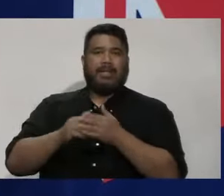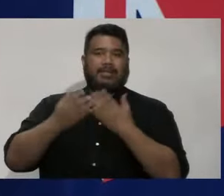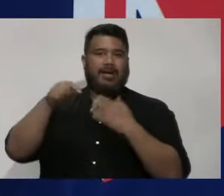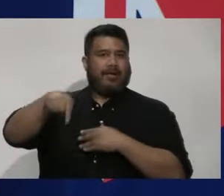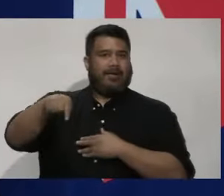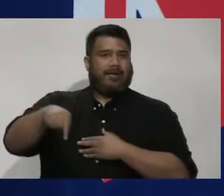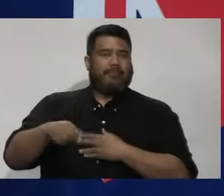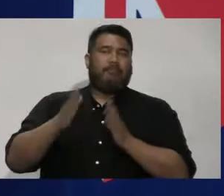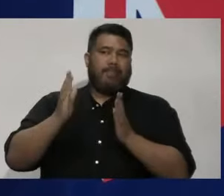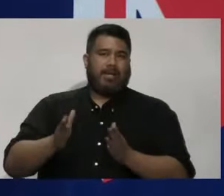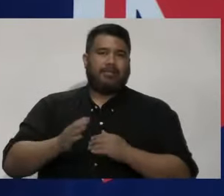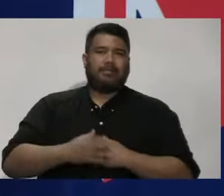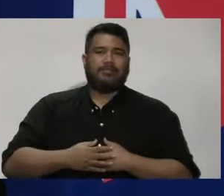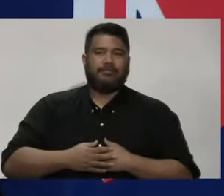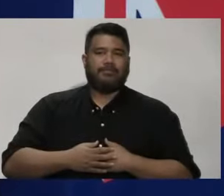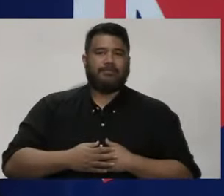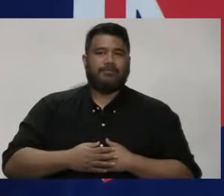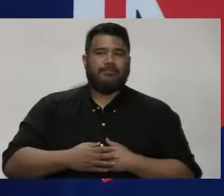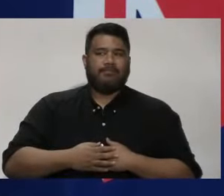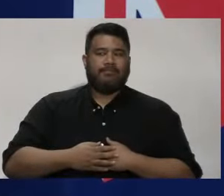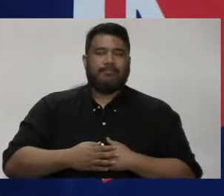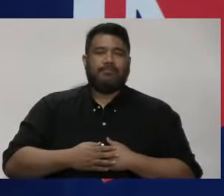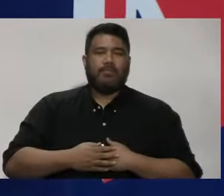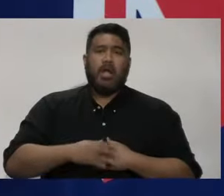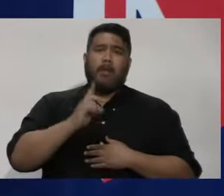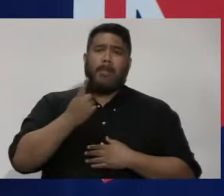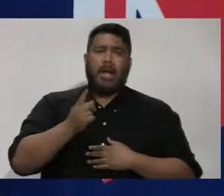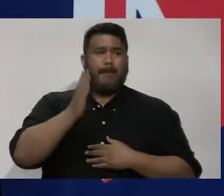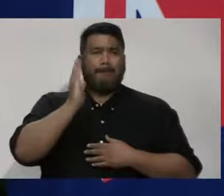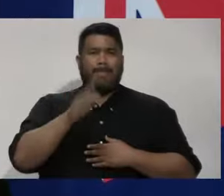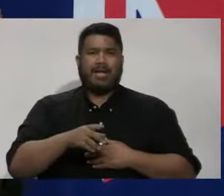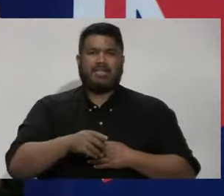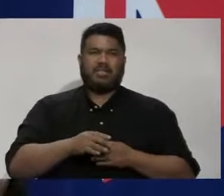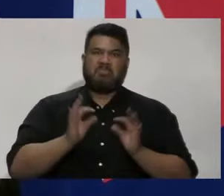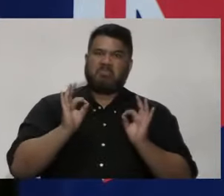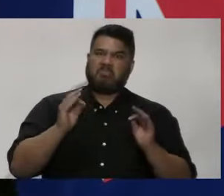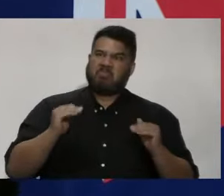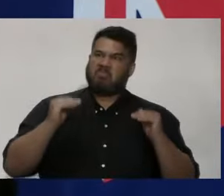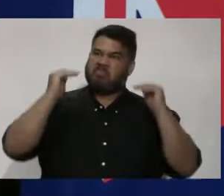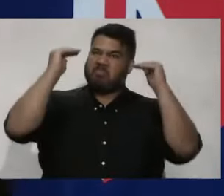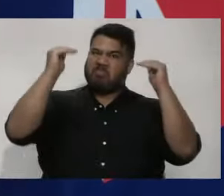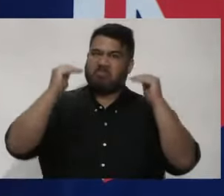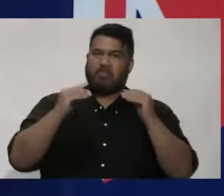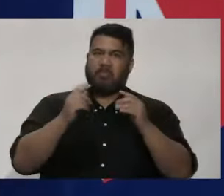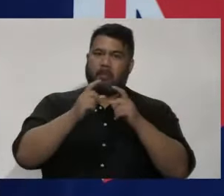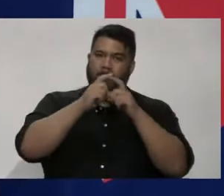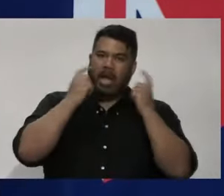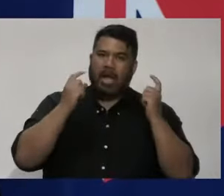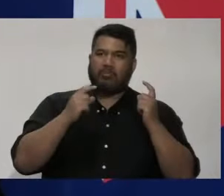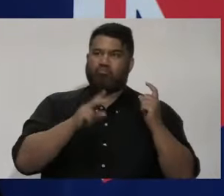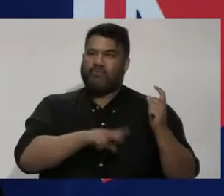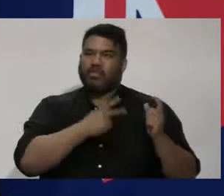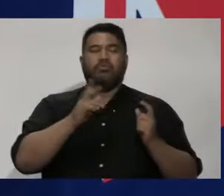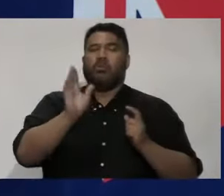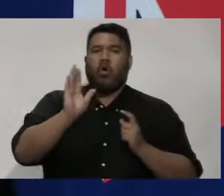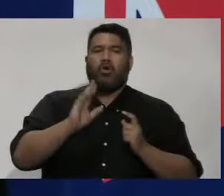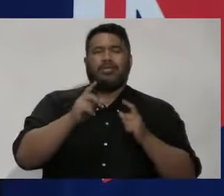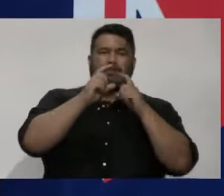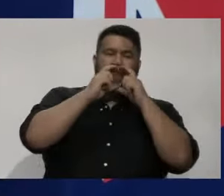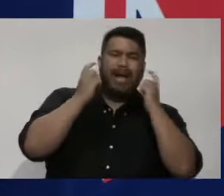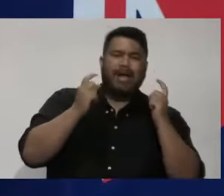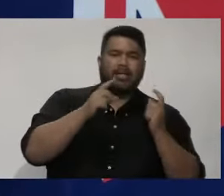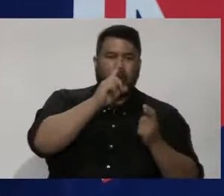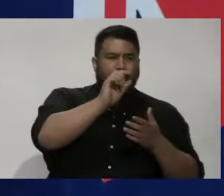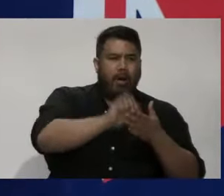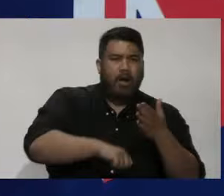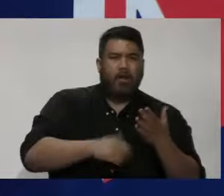Ultimately though, we're not mandating a singular type of mask, it is a face covering. So as long as people are making efforts to cover their